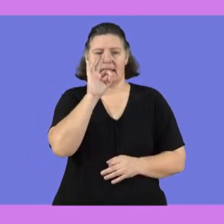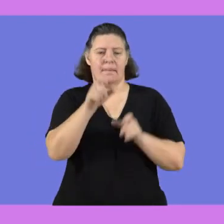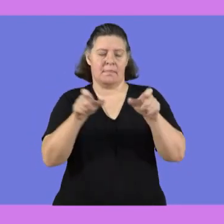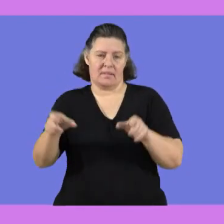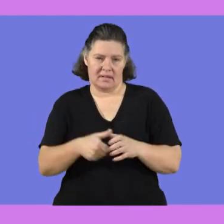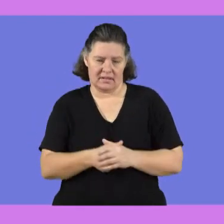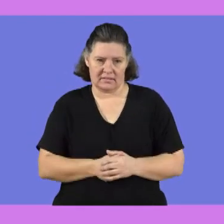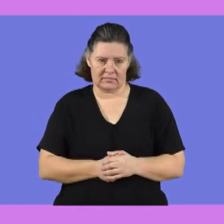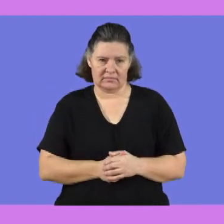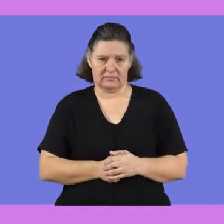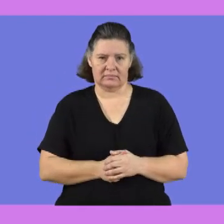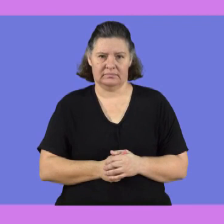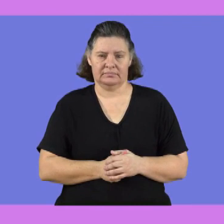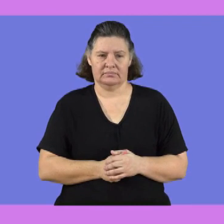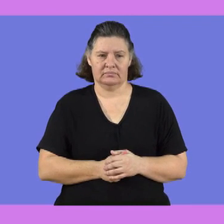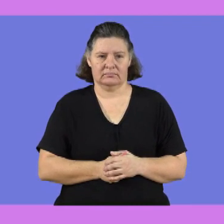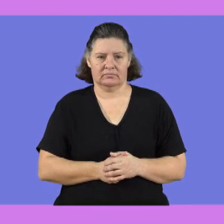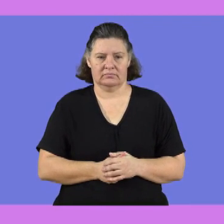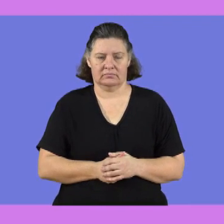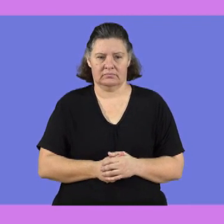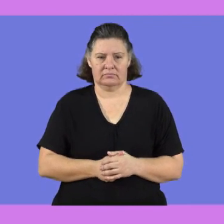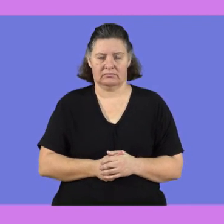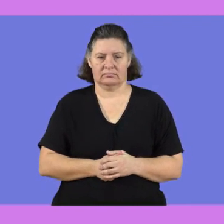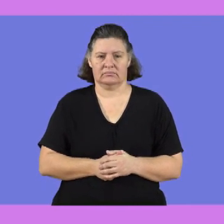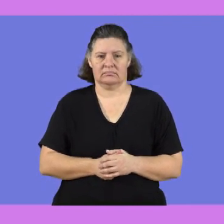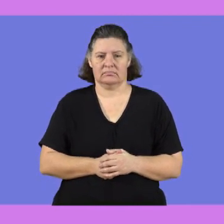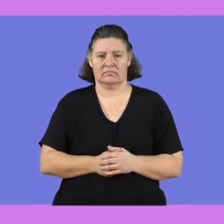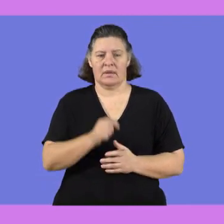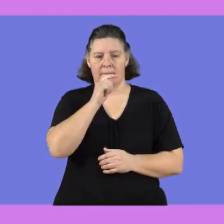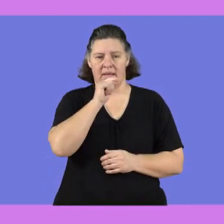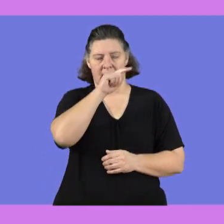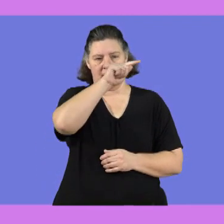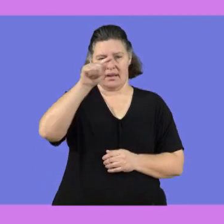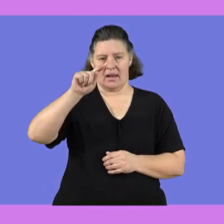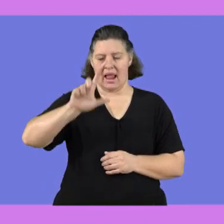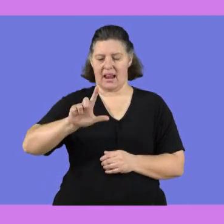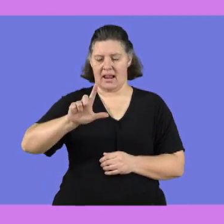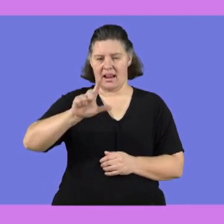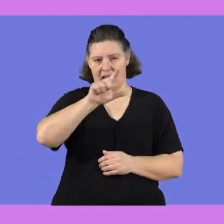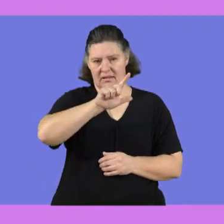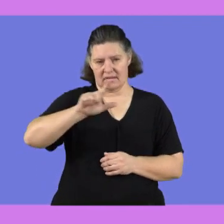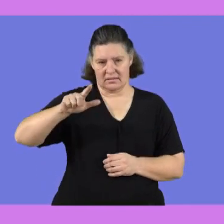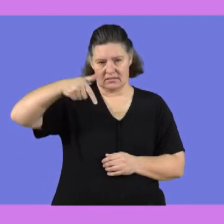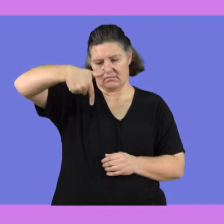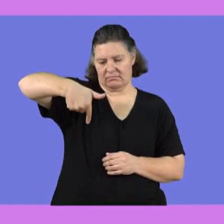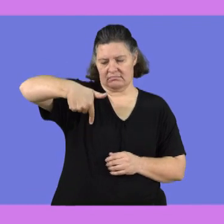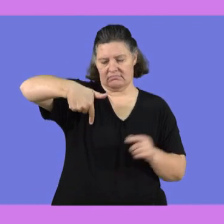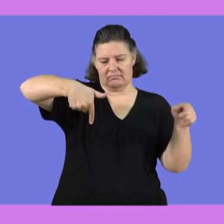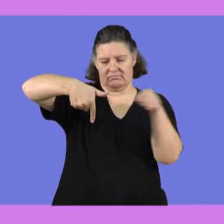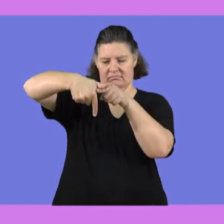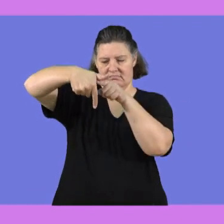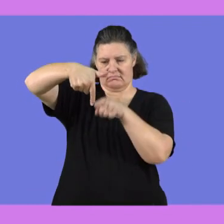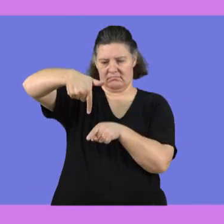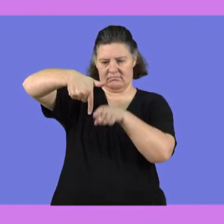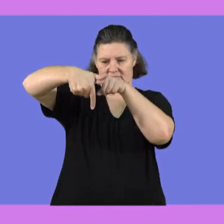40. Make sure that as you join, you are looking at the fact that this will form an L